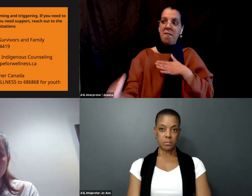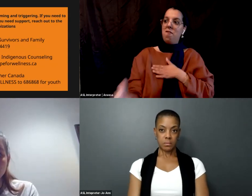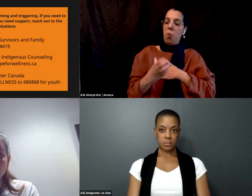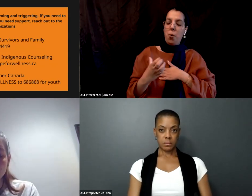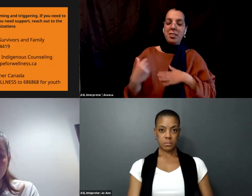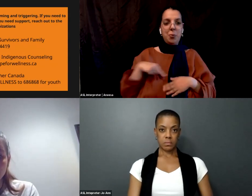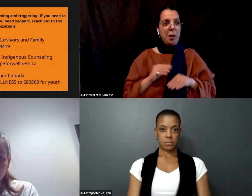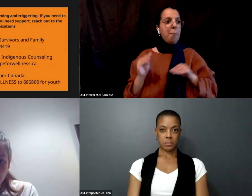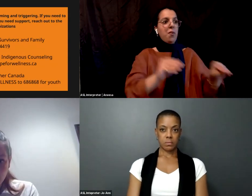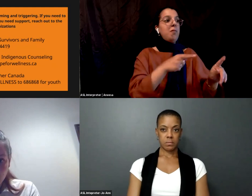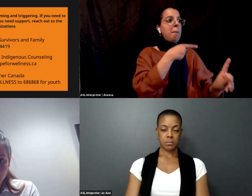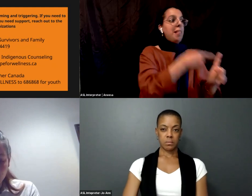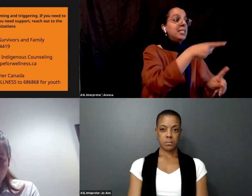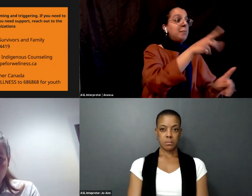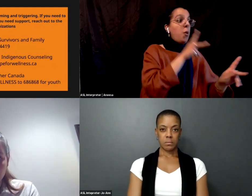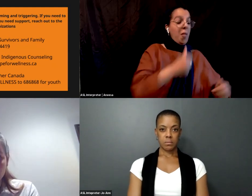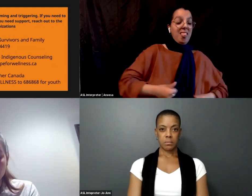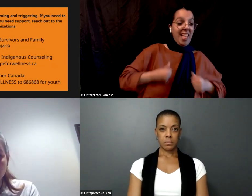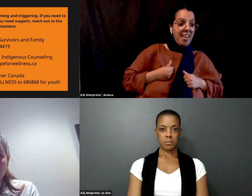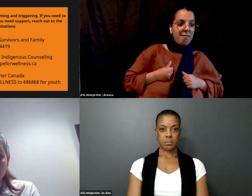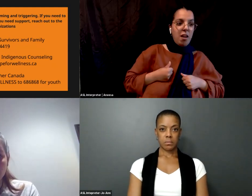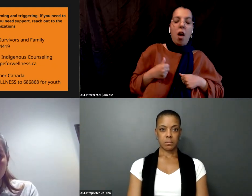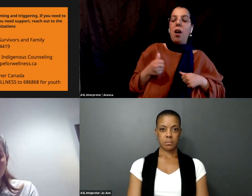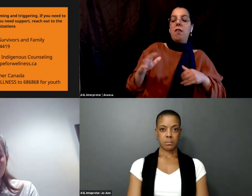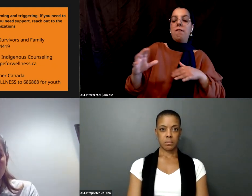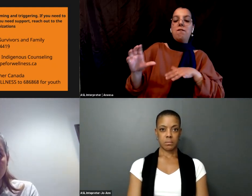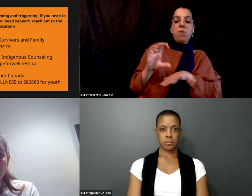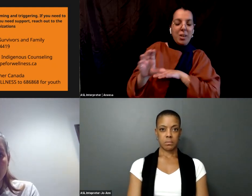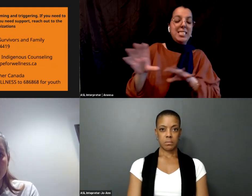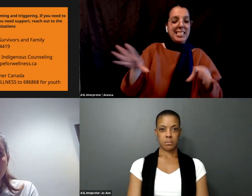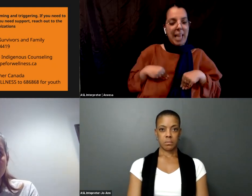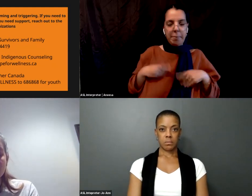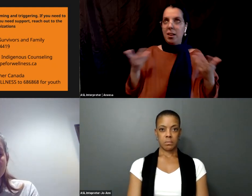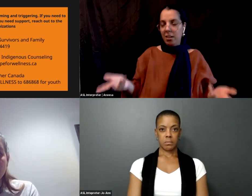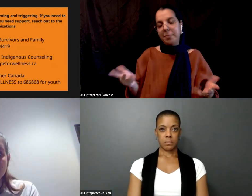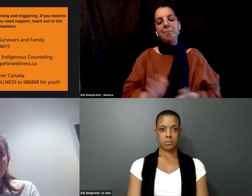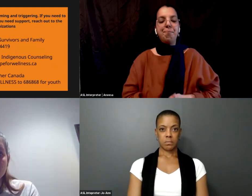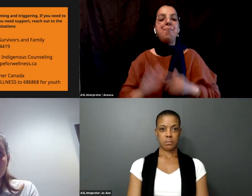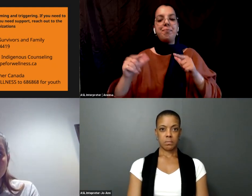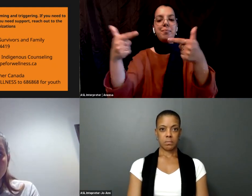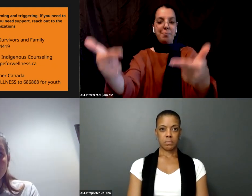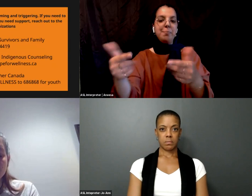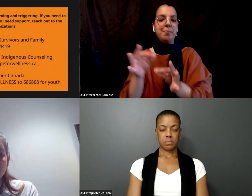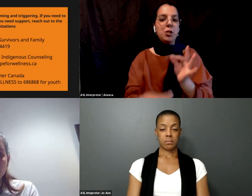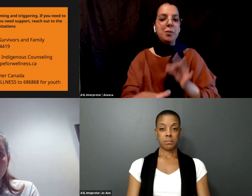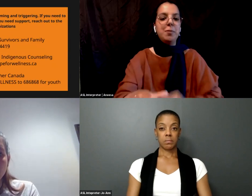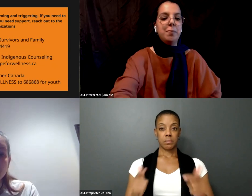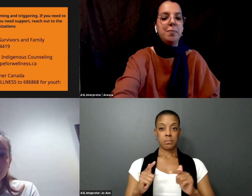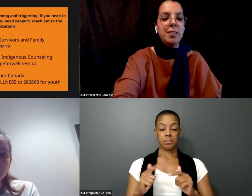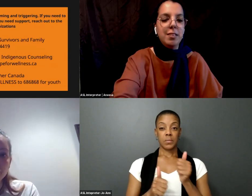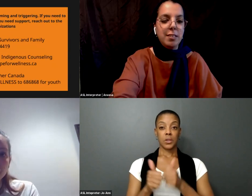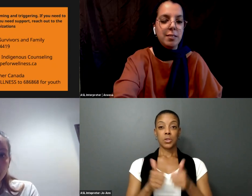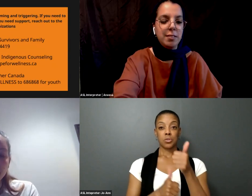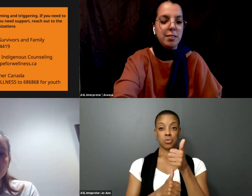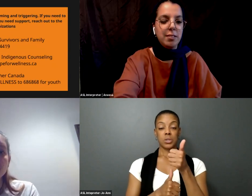and the people at Coldwater. So the chief, Joseph Crane at the time, decided to, a couple of